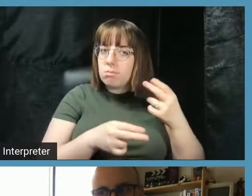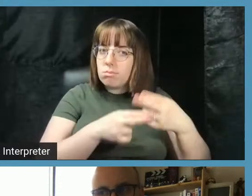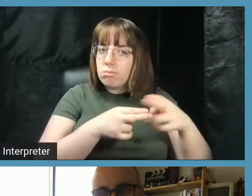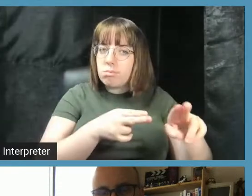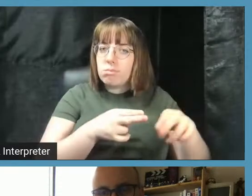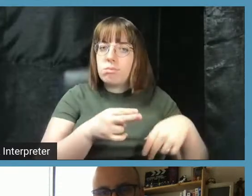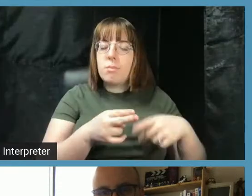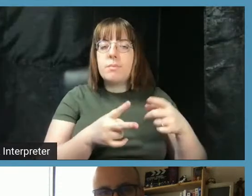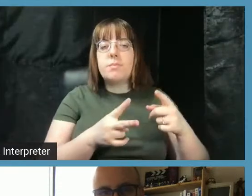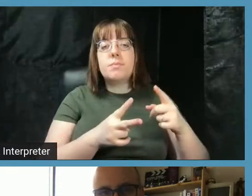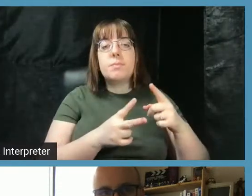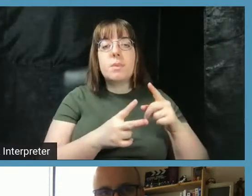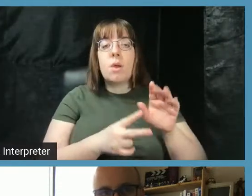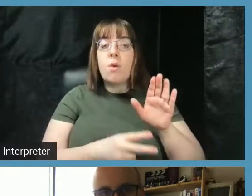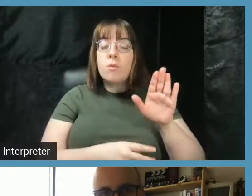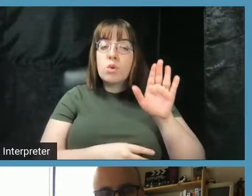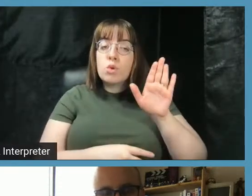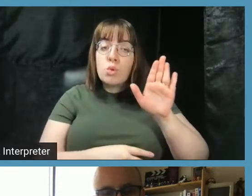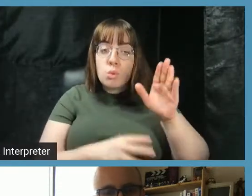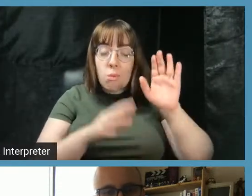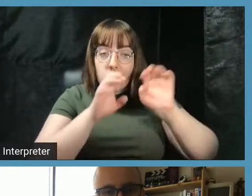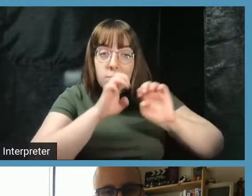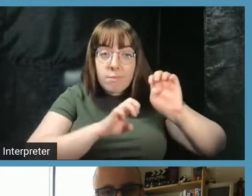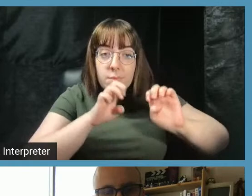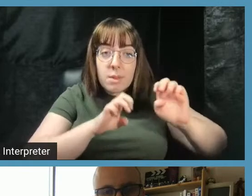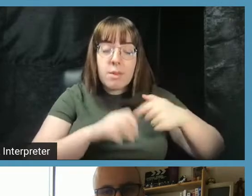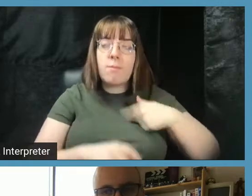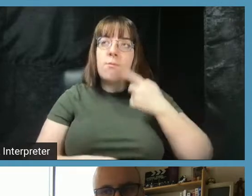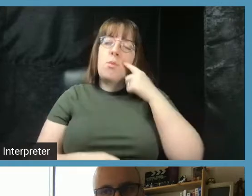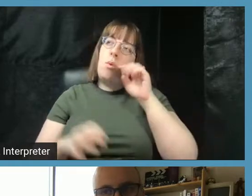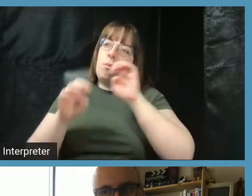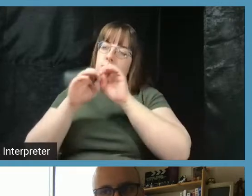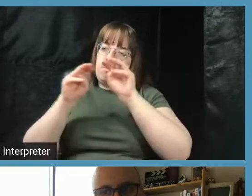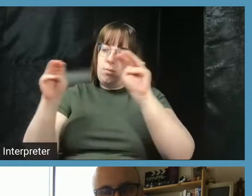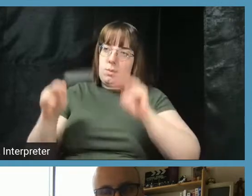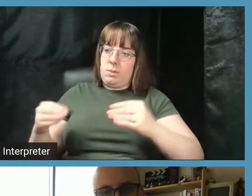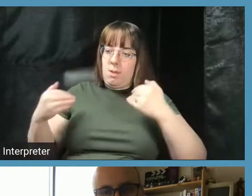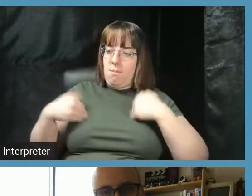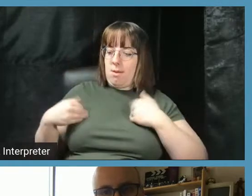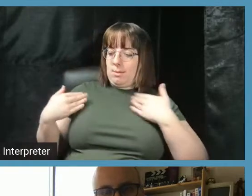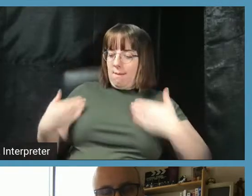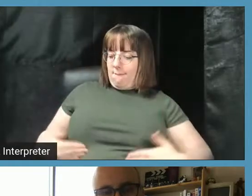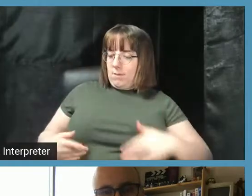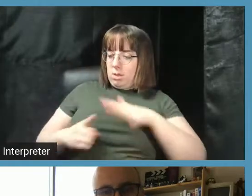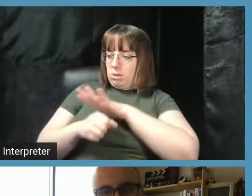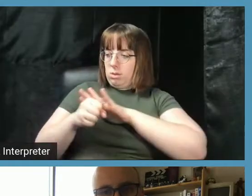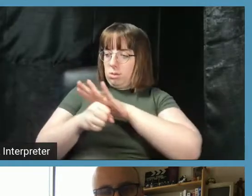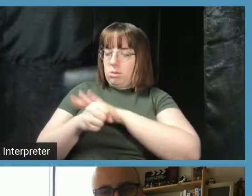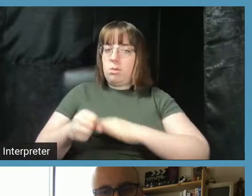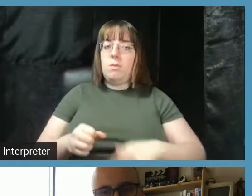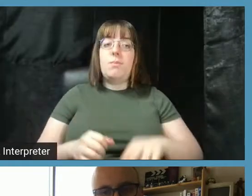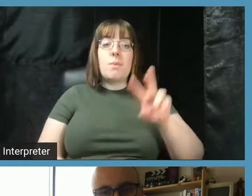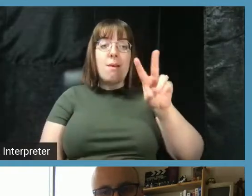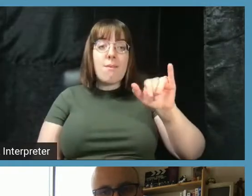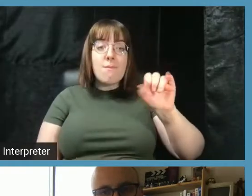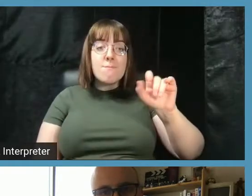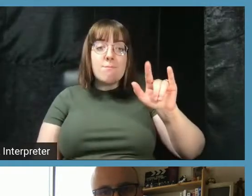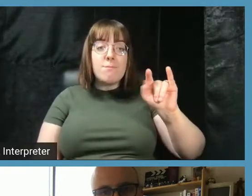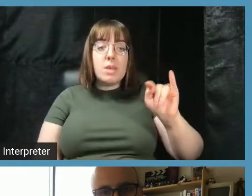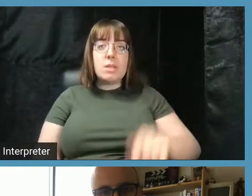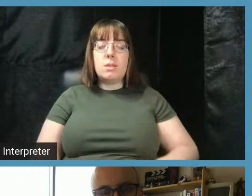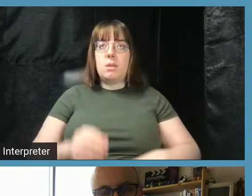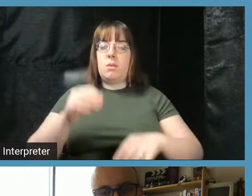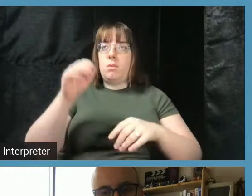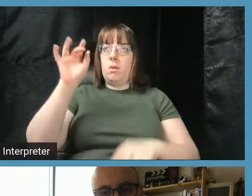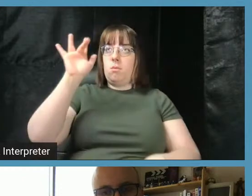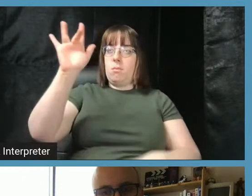not for your evaluation firm, but for a museum that does have a physical location, under visit, there's almost always an